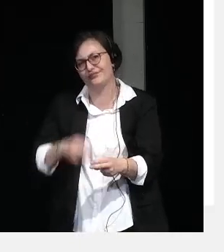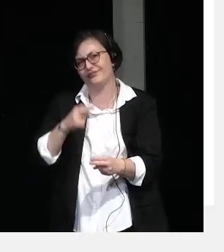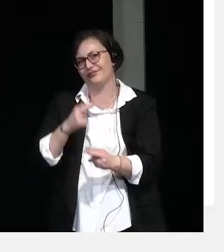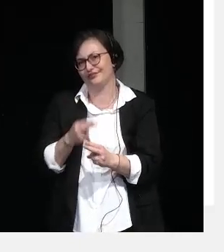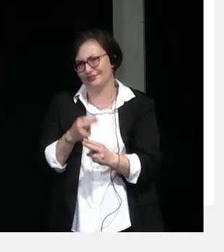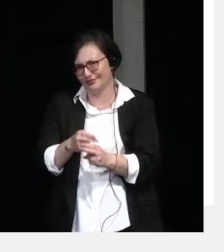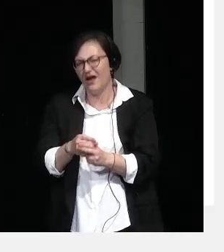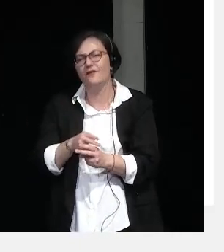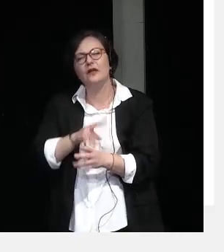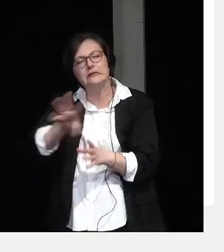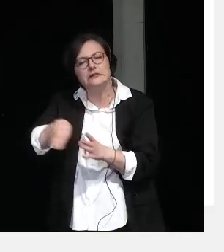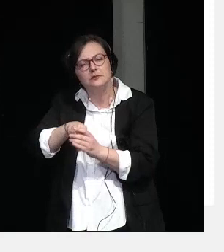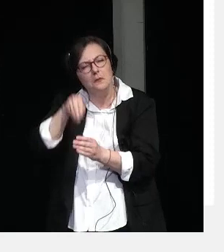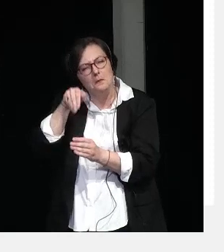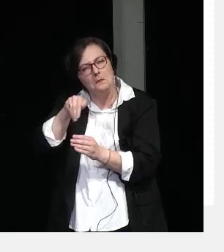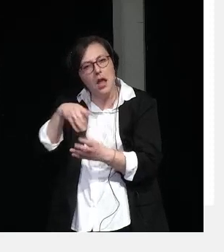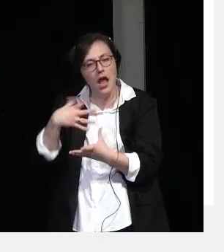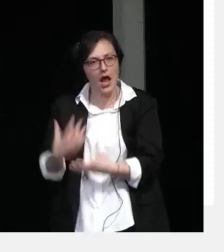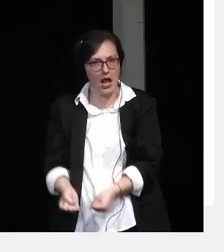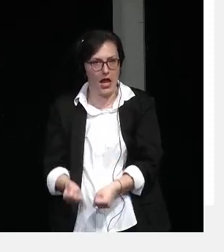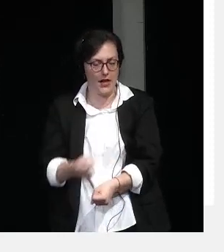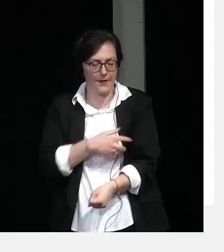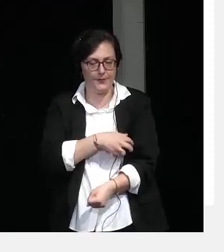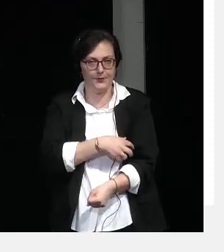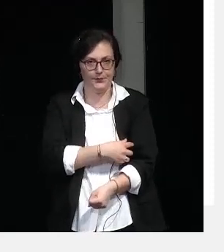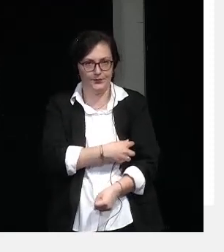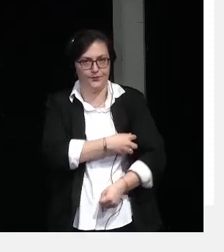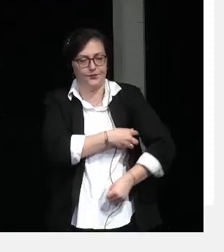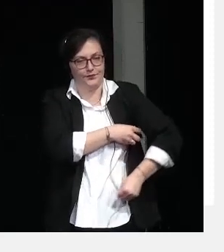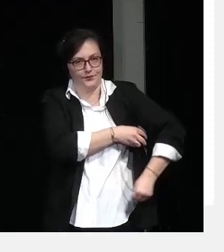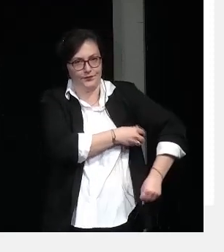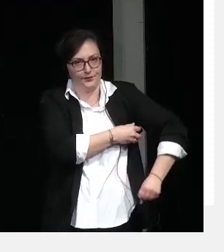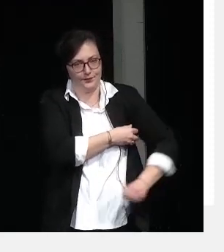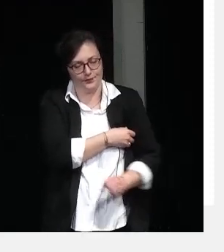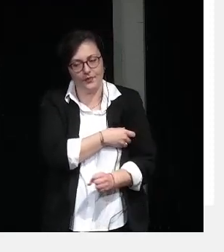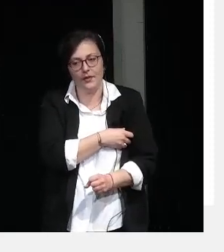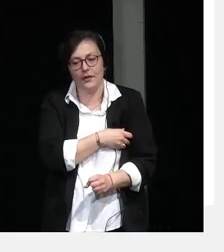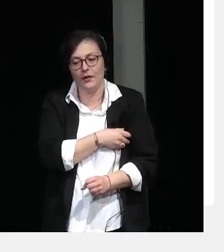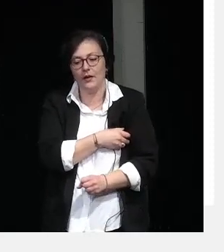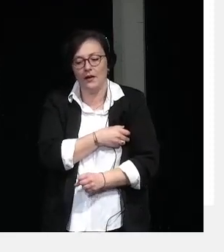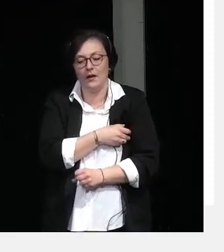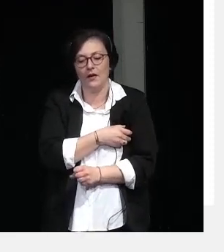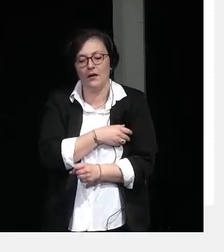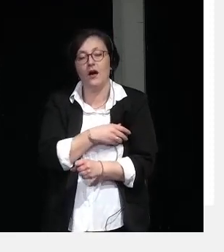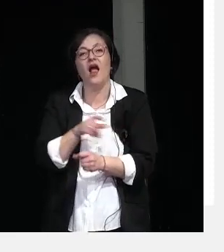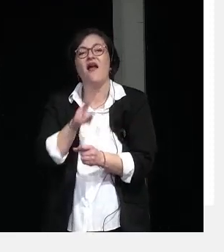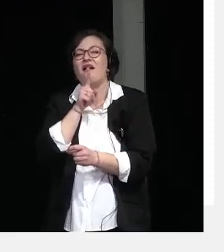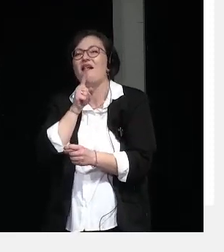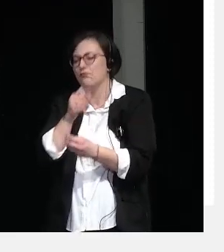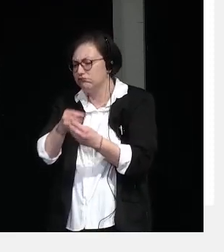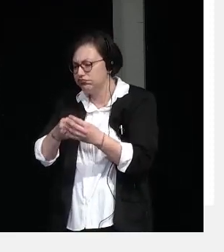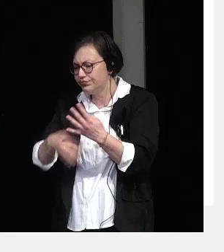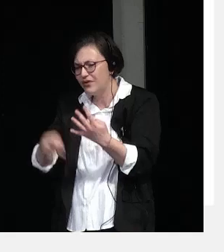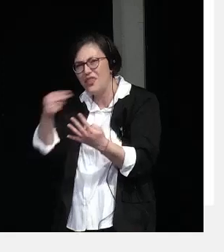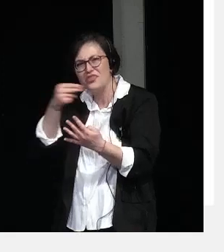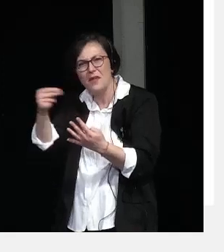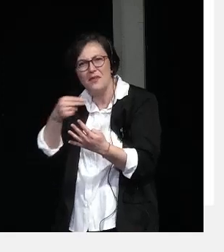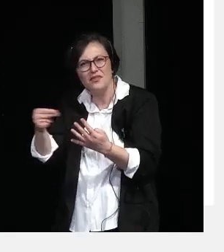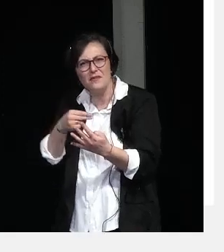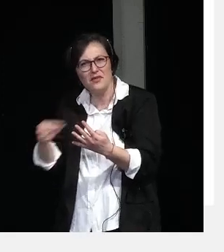be out there that would involve the management of the museum. Now, you can extend that by inviting